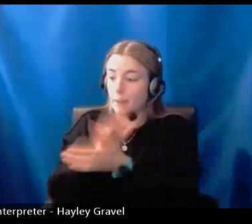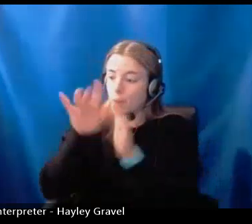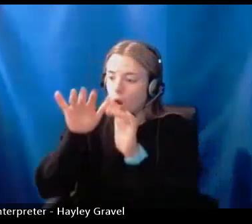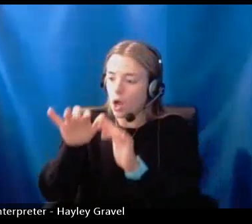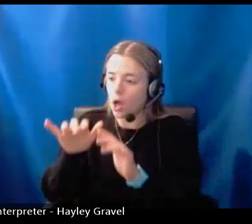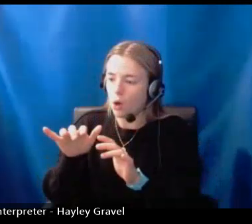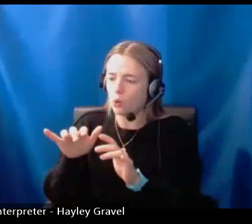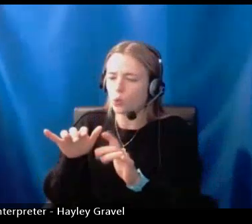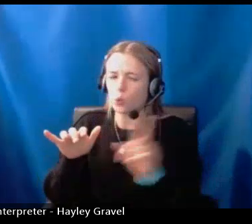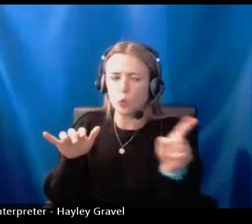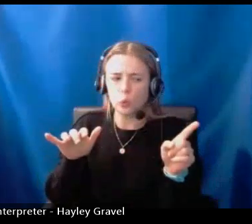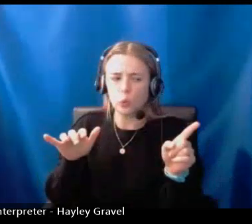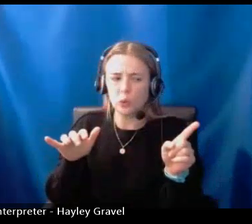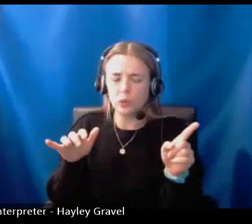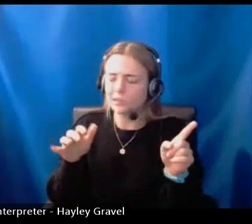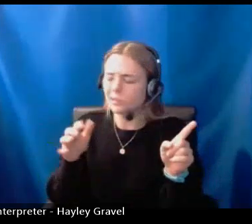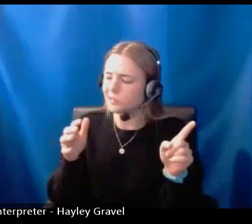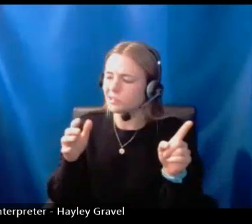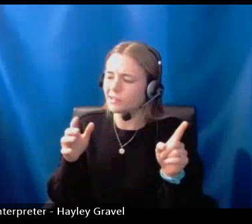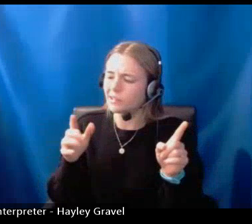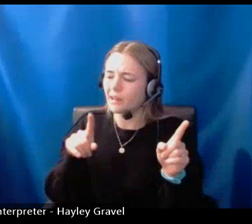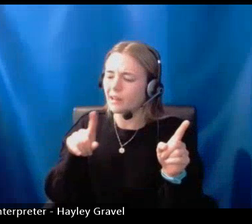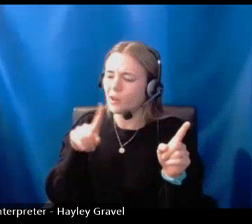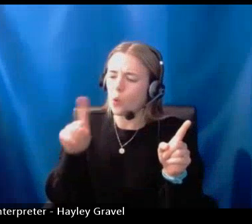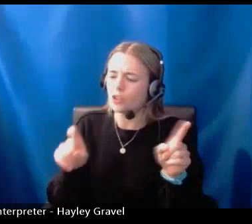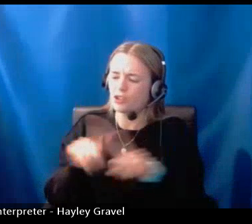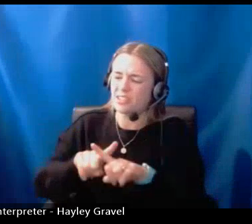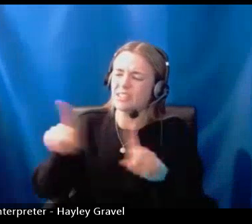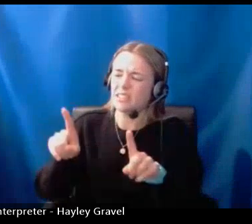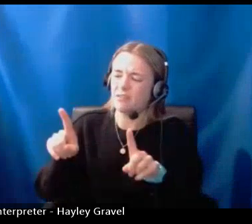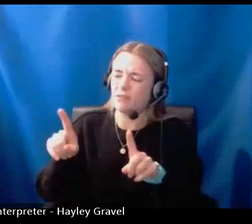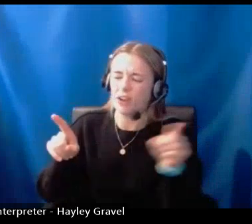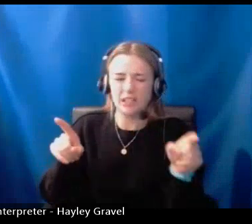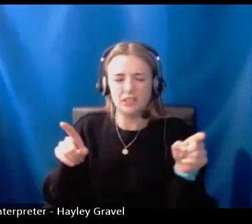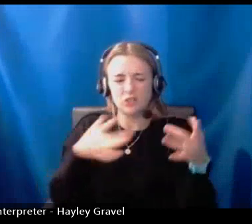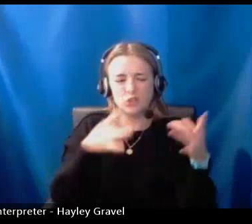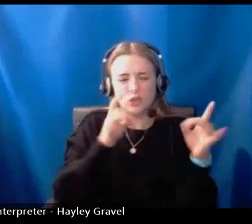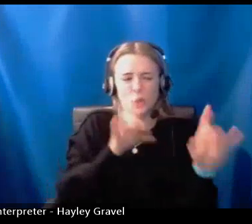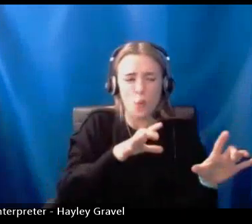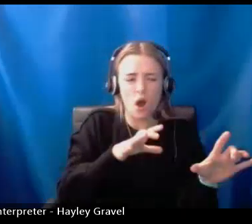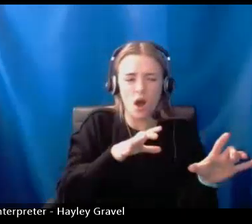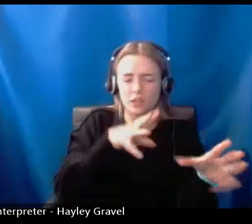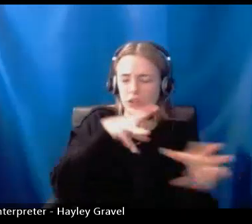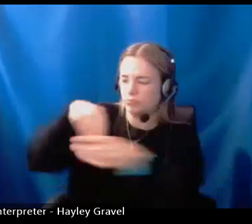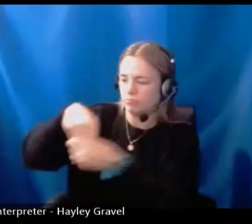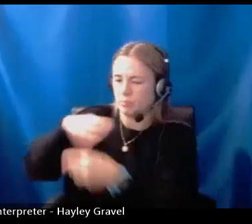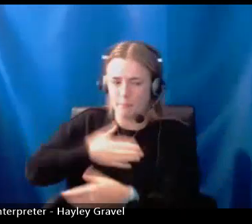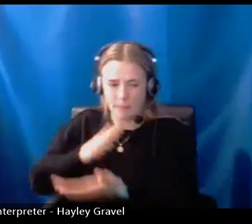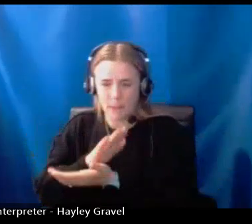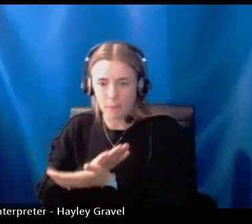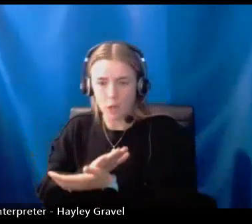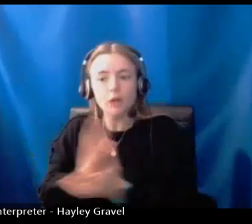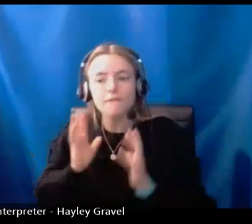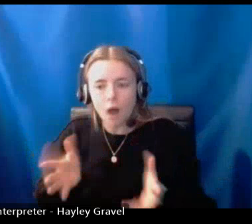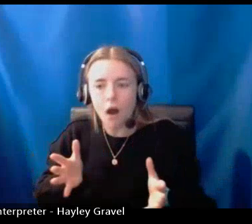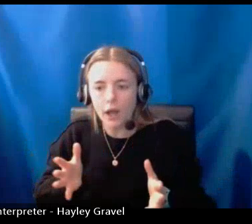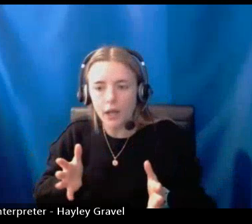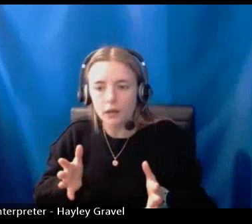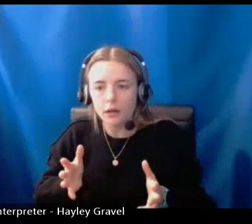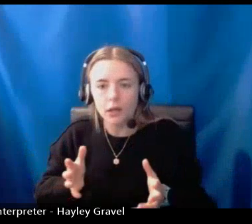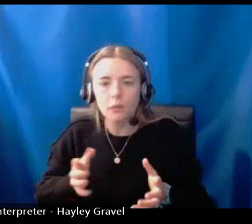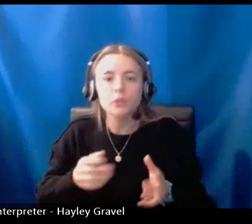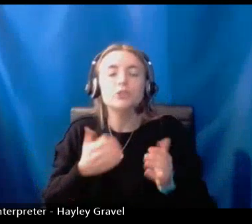So it's basically a brainstorm. It's what it basically is. But you're Okay, that makes more sense. 500 word, yes. But you're putting it in a 500